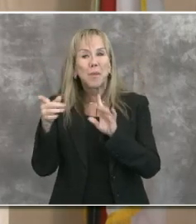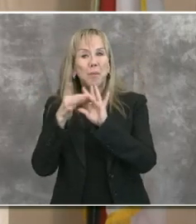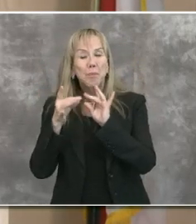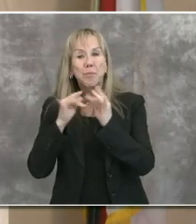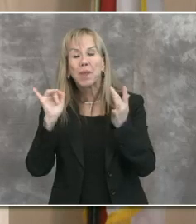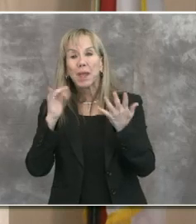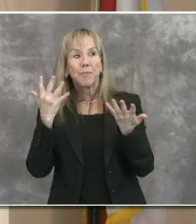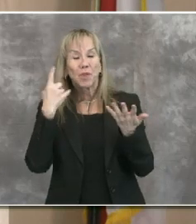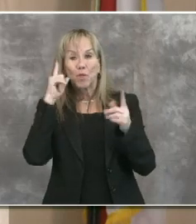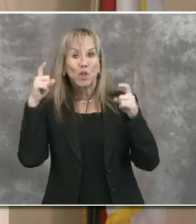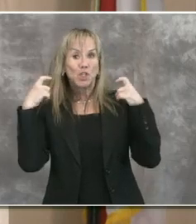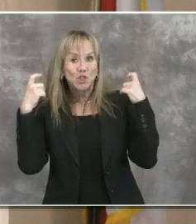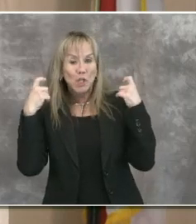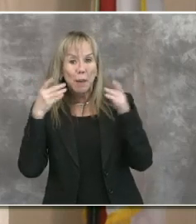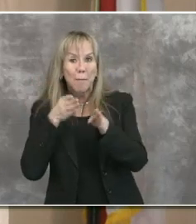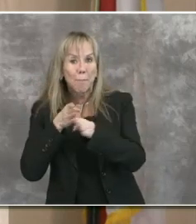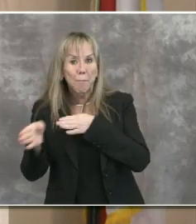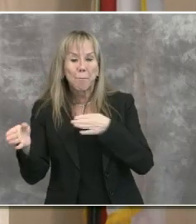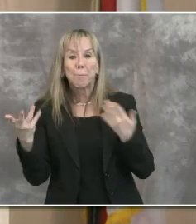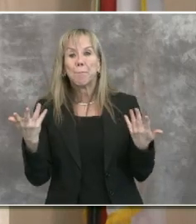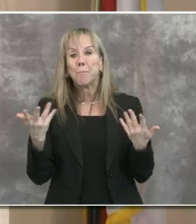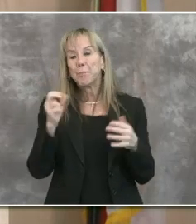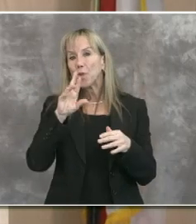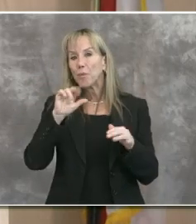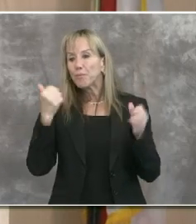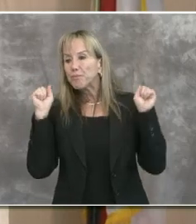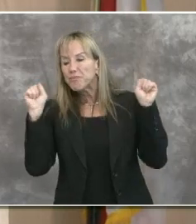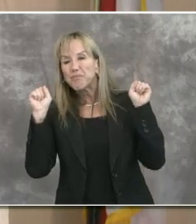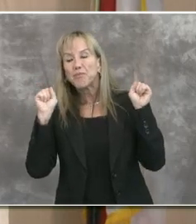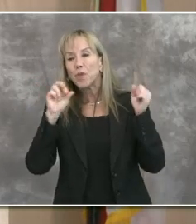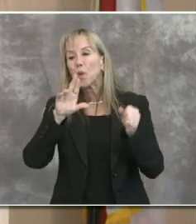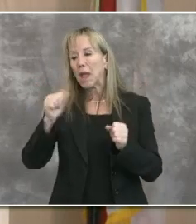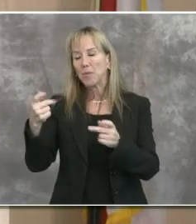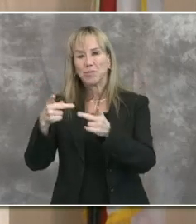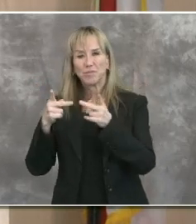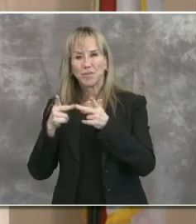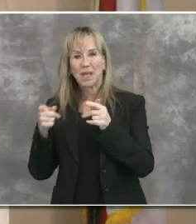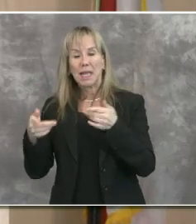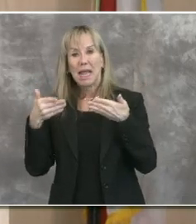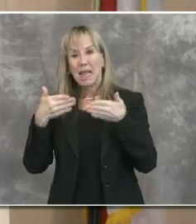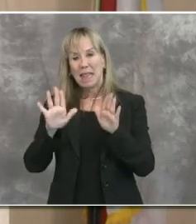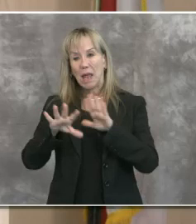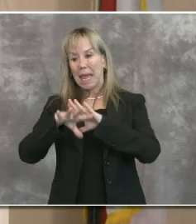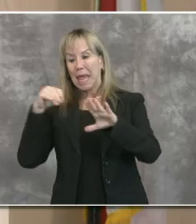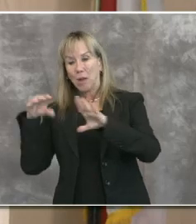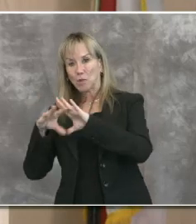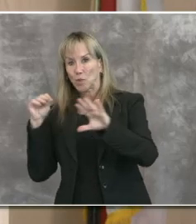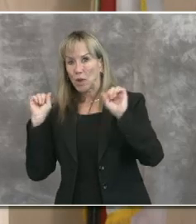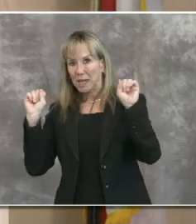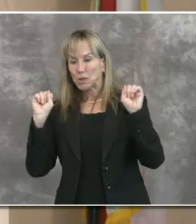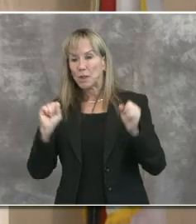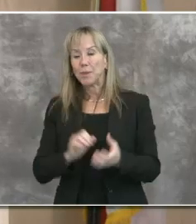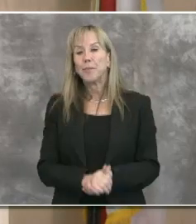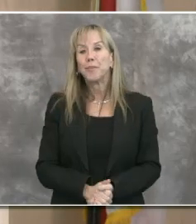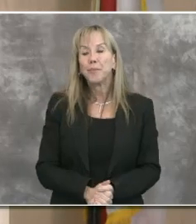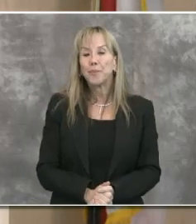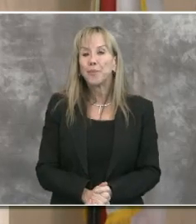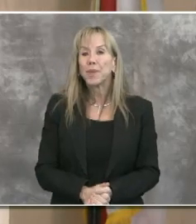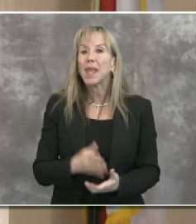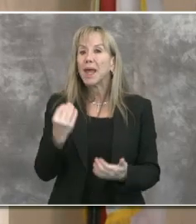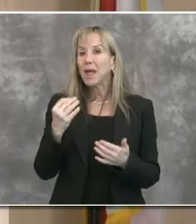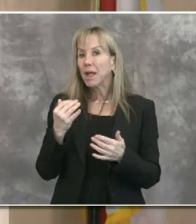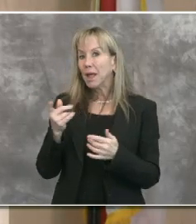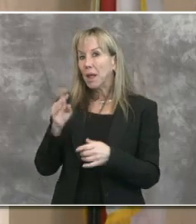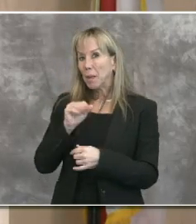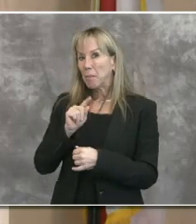it's gyms or other facilities that allow outdoor exercise even. And Matt's follow-up question